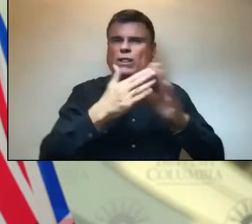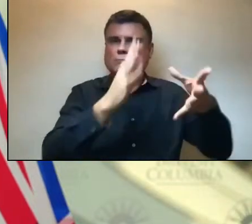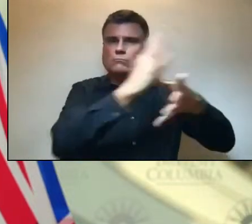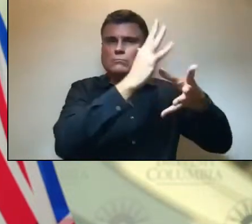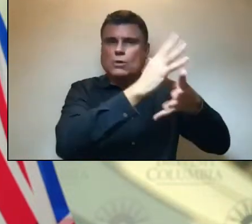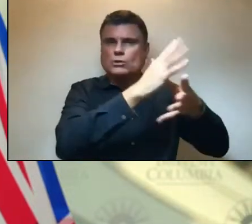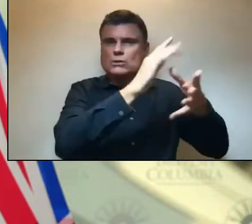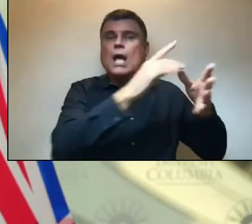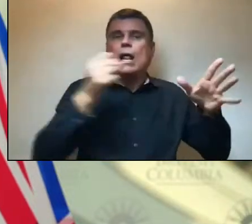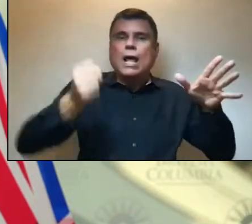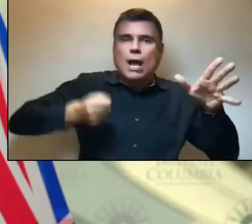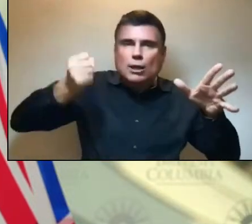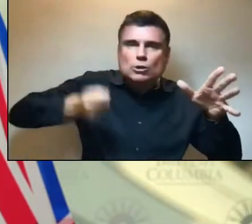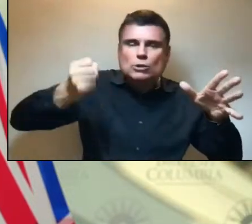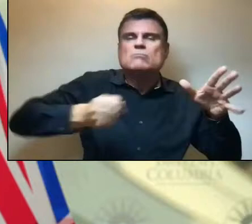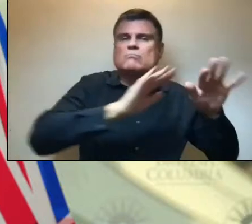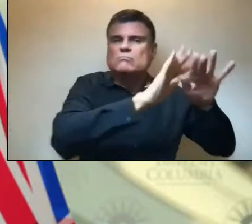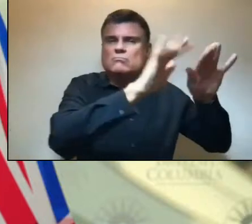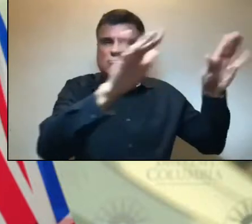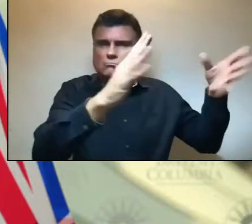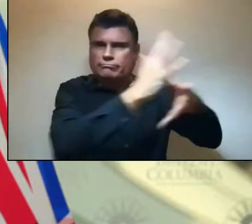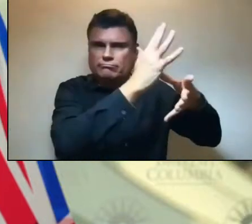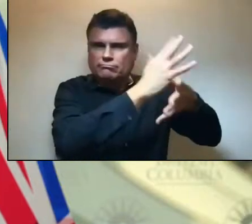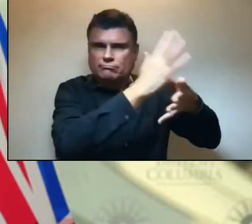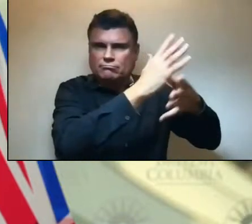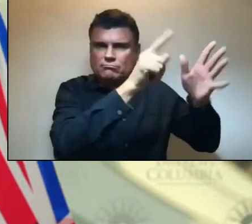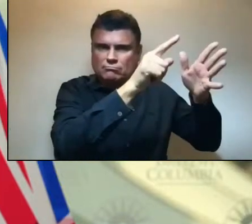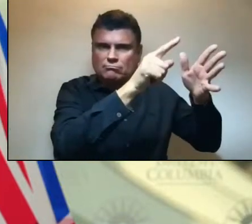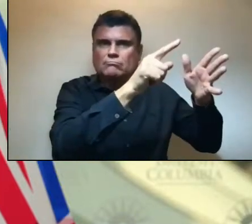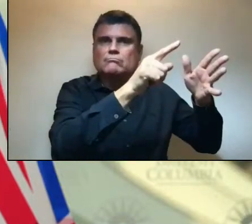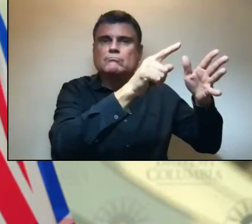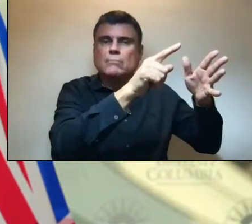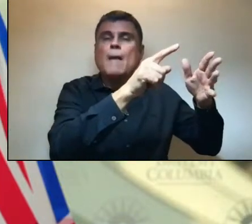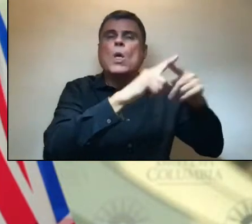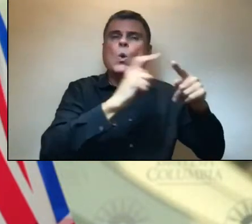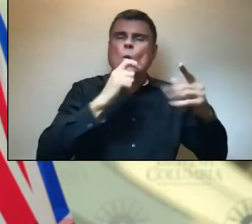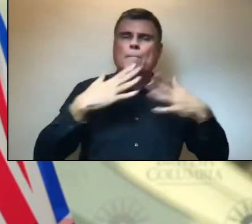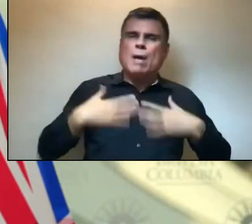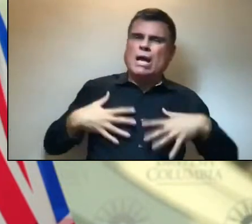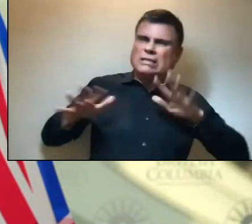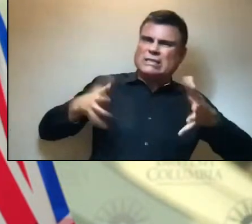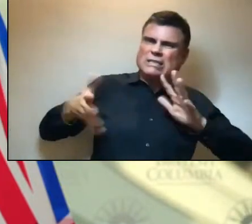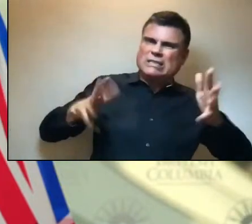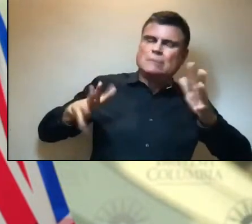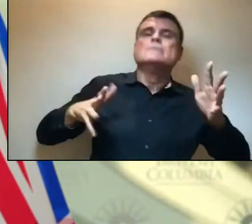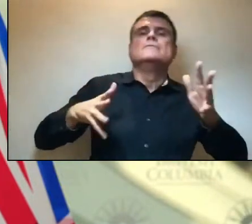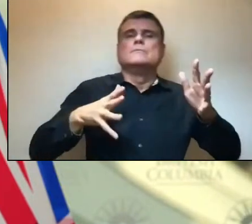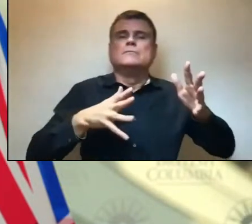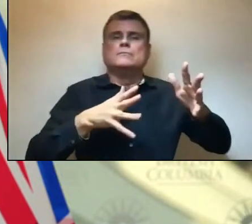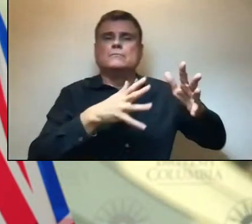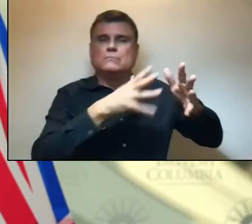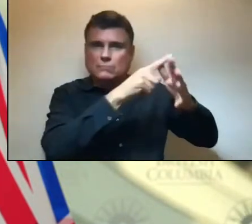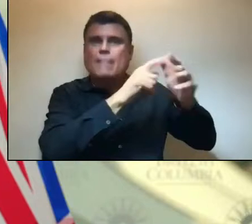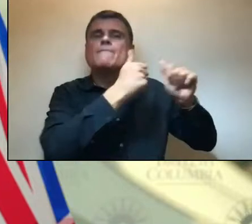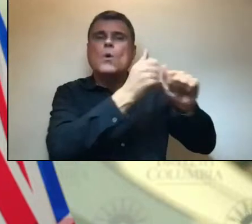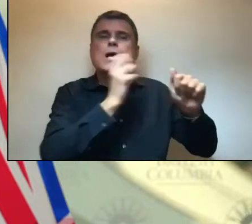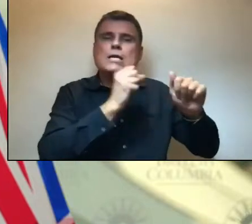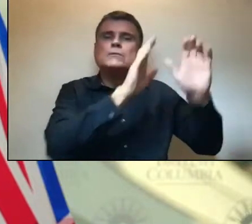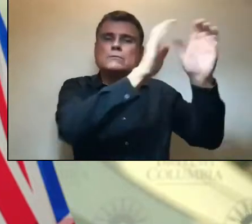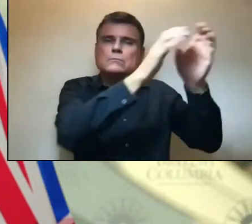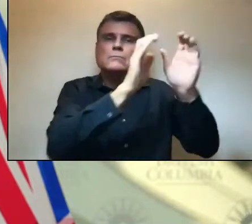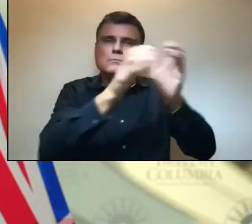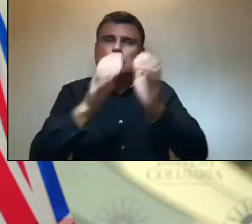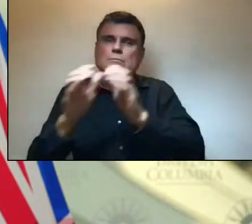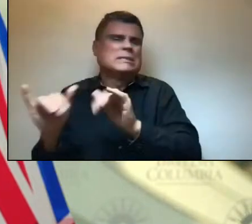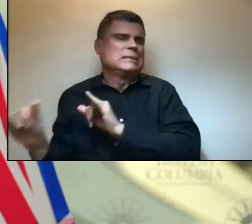and people who are clinically vulnerable. And that will continue to be the case. And we announced a program towards